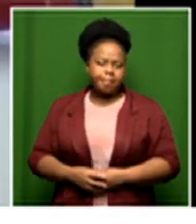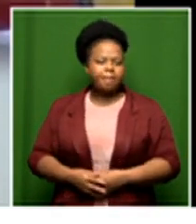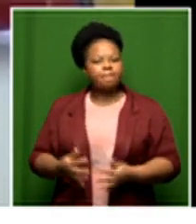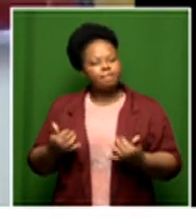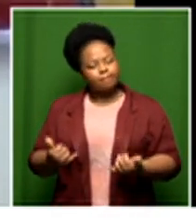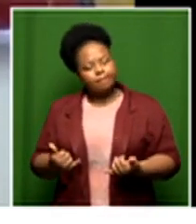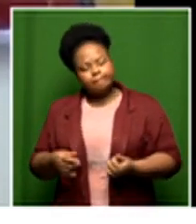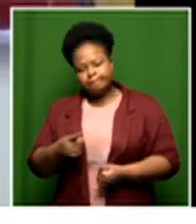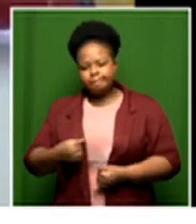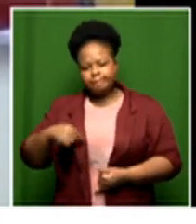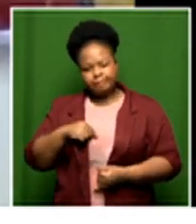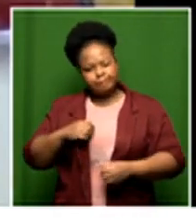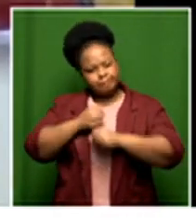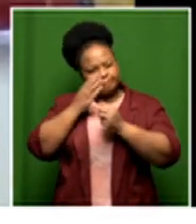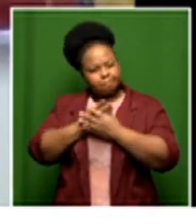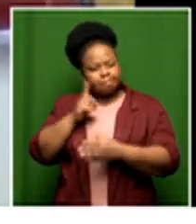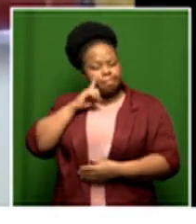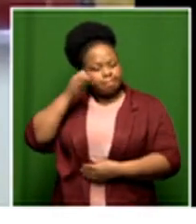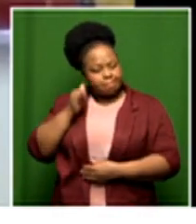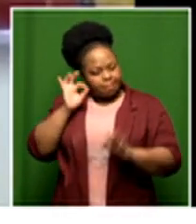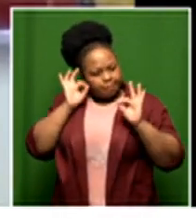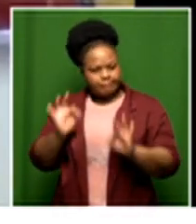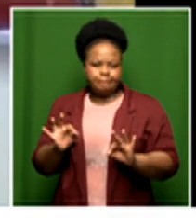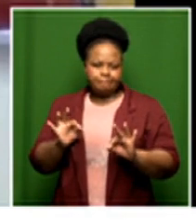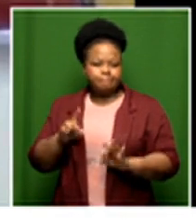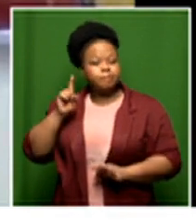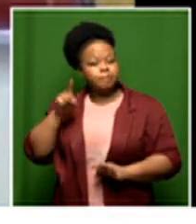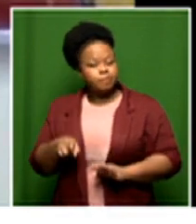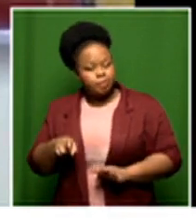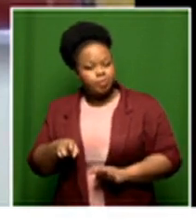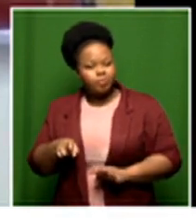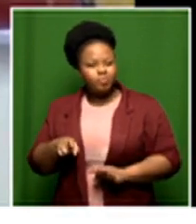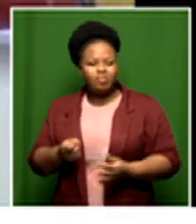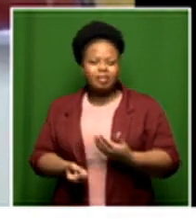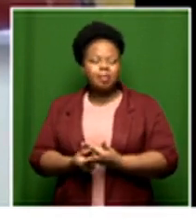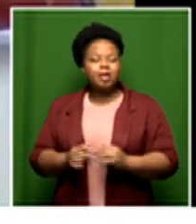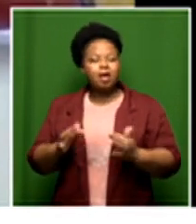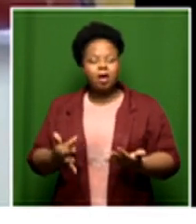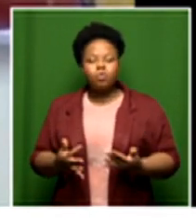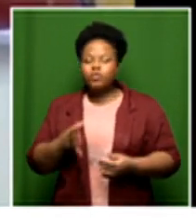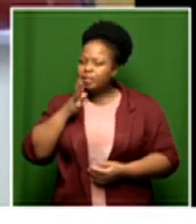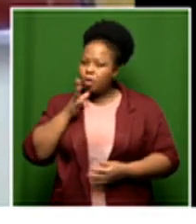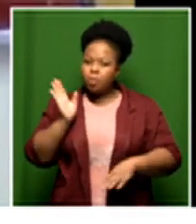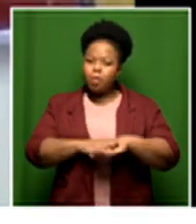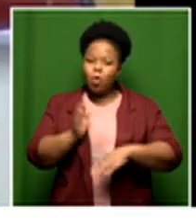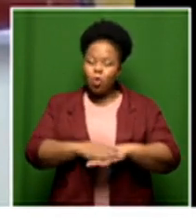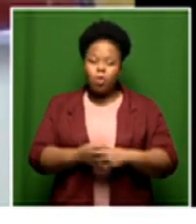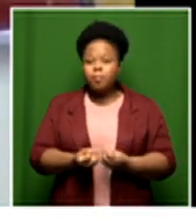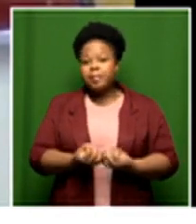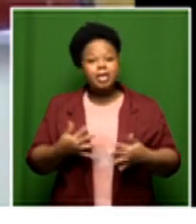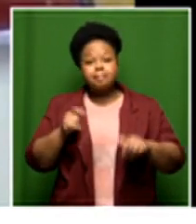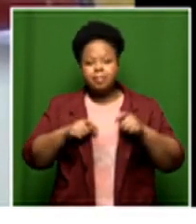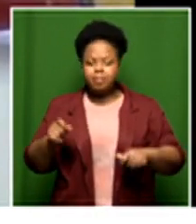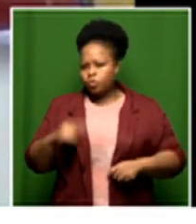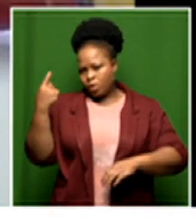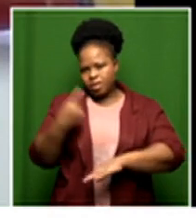need to make double sure that we roll that out in a huge quantity per day to